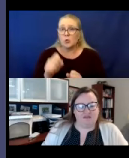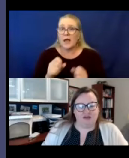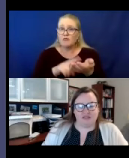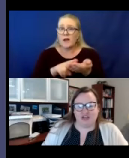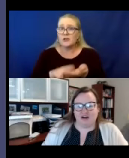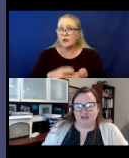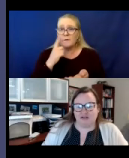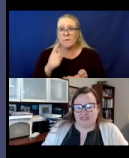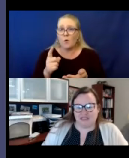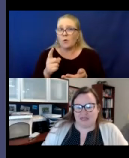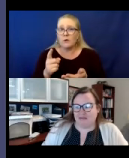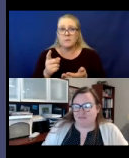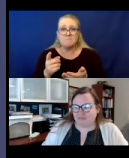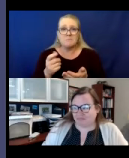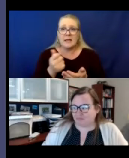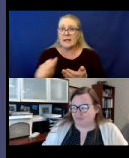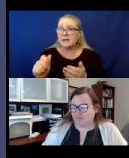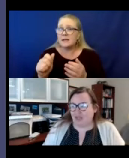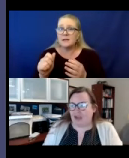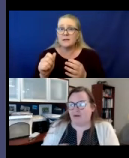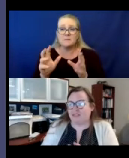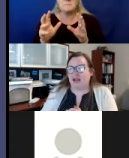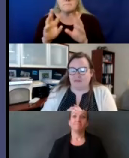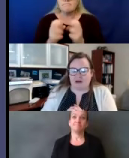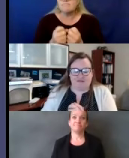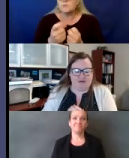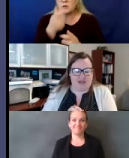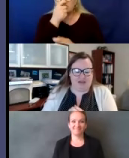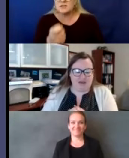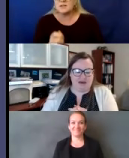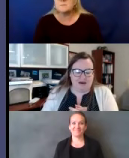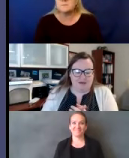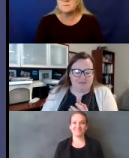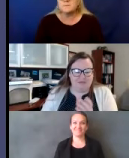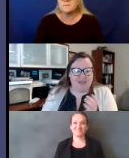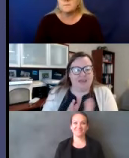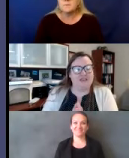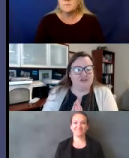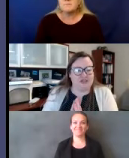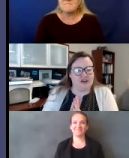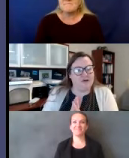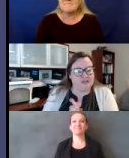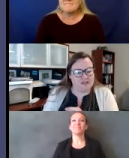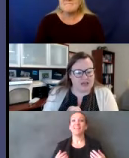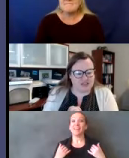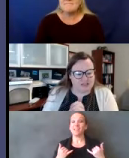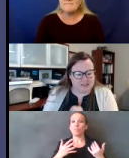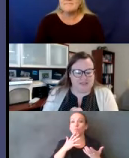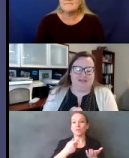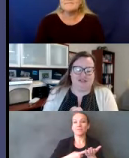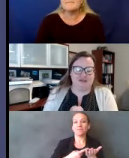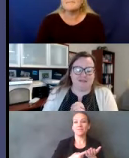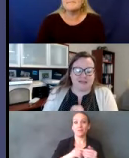any of those that you're interested in. I want to talk about voting. In case you didn't know, it is